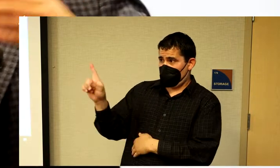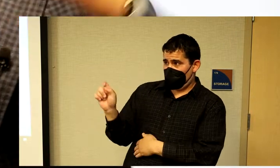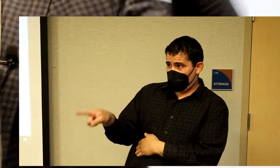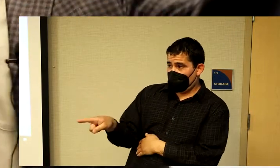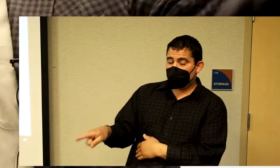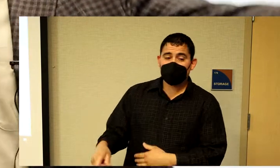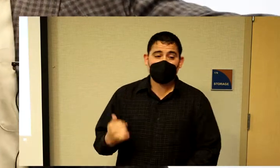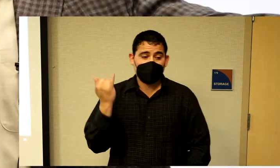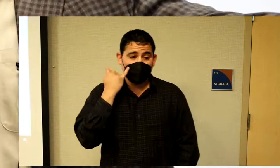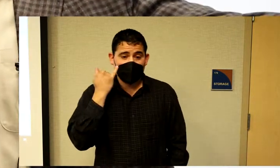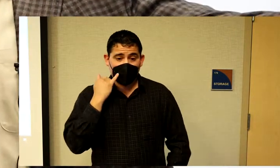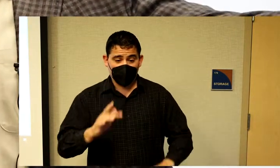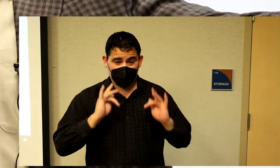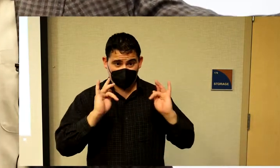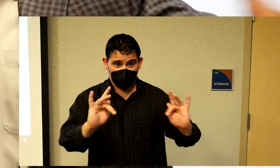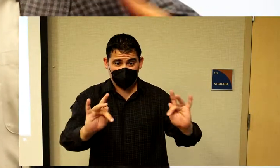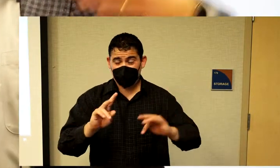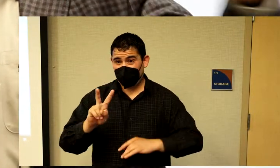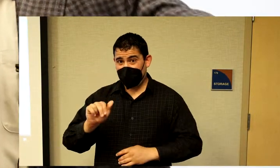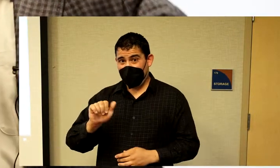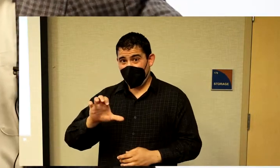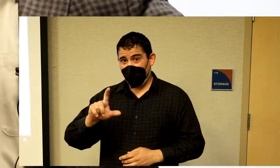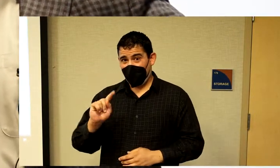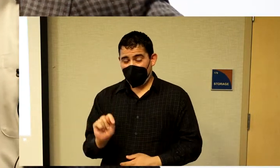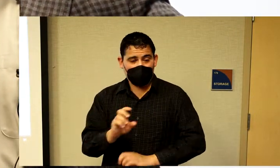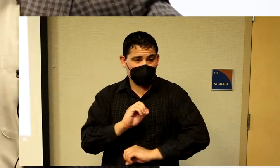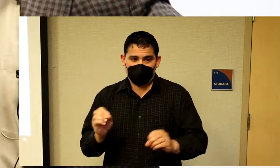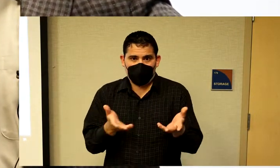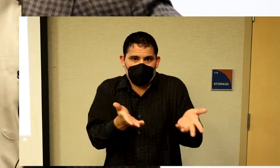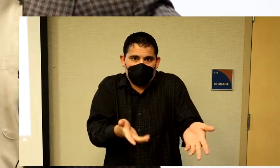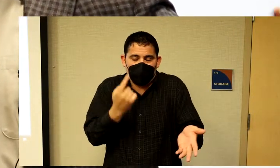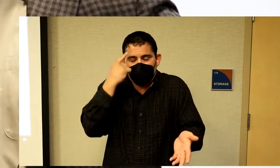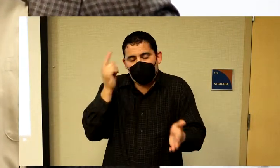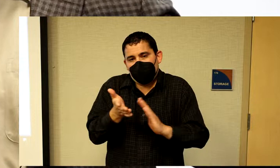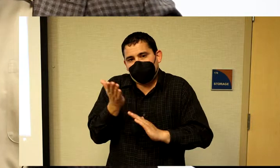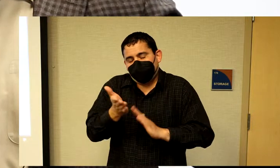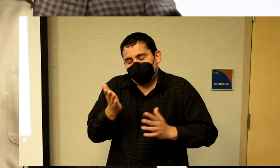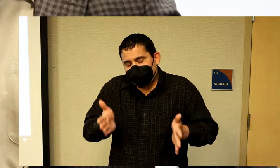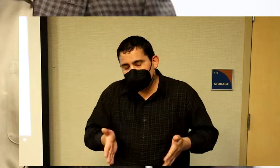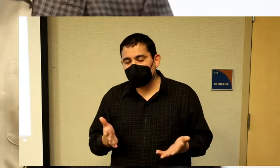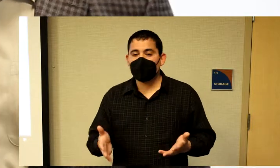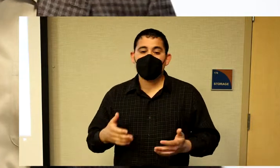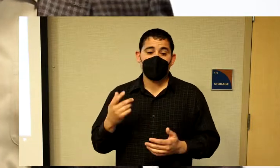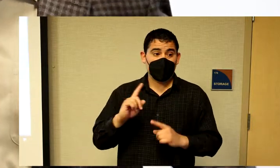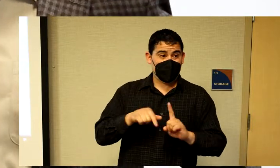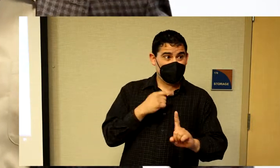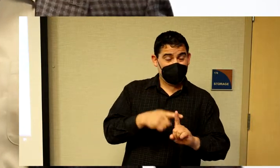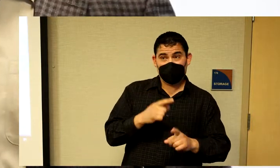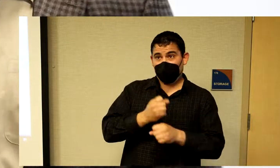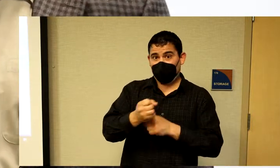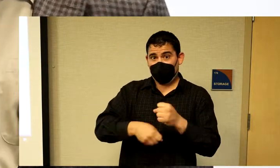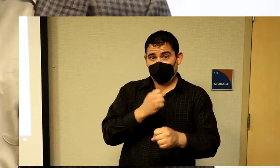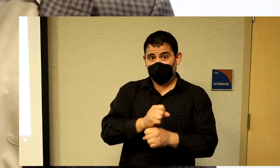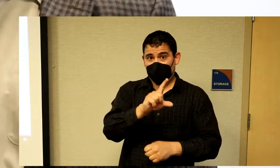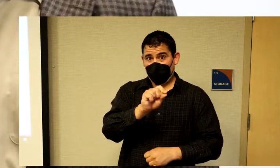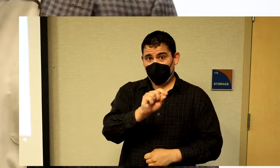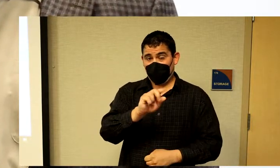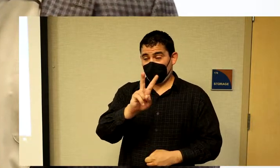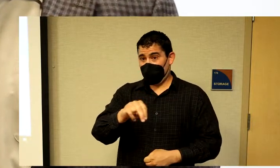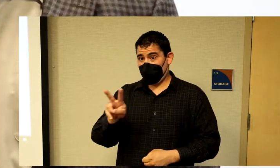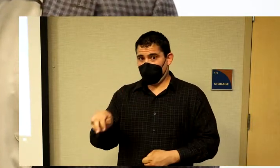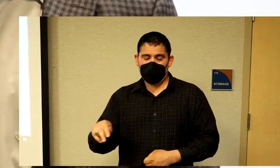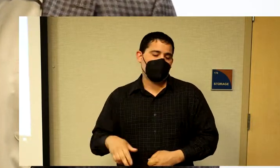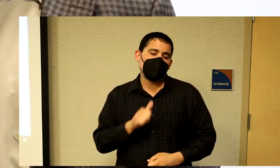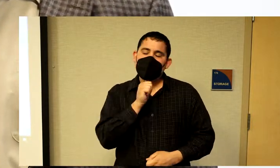be deferred until 2026. So if it's up in 2022, that's not the issue. And so the board could, as a